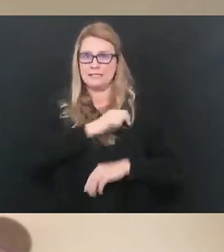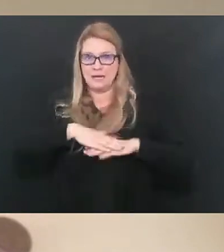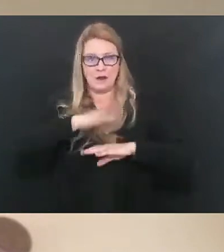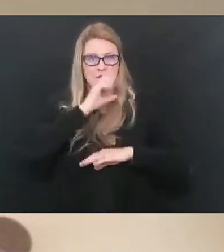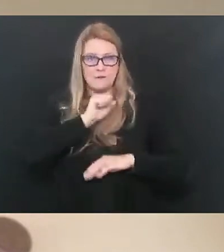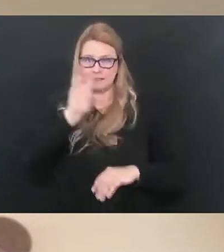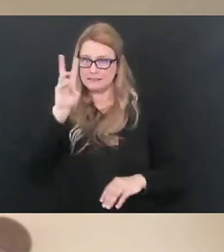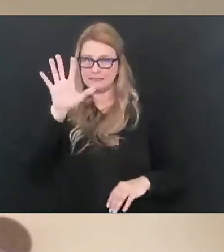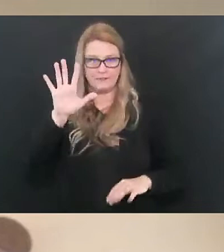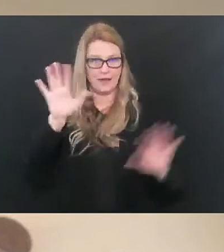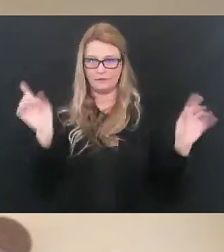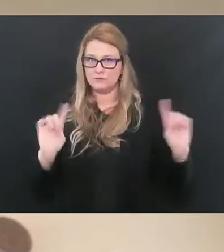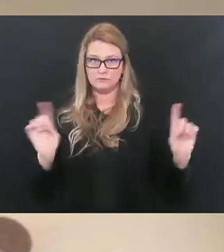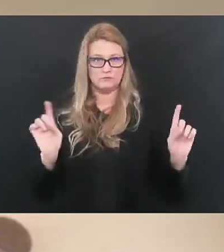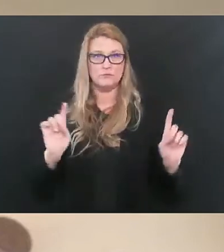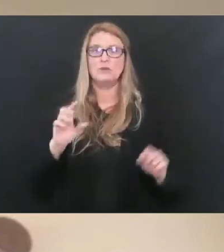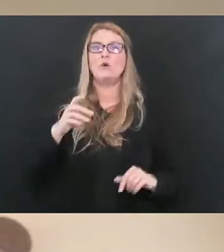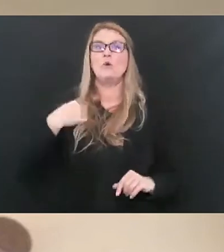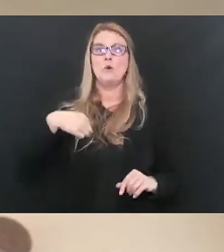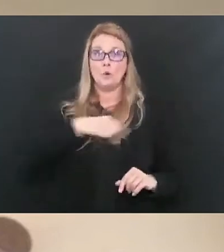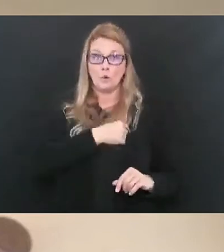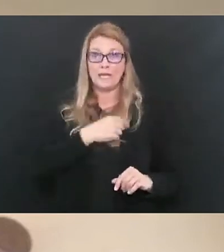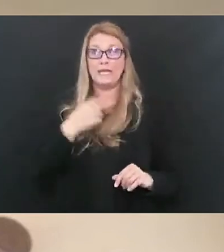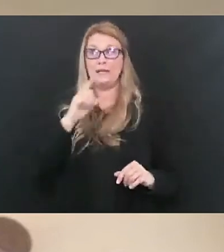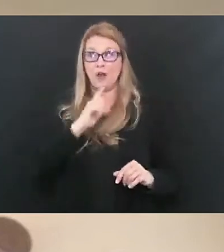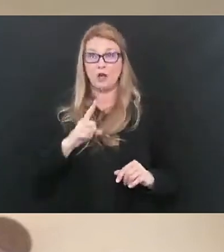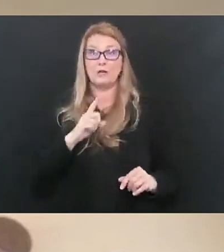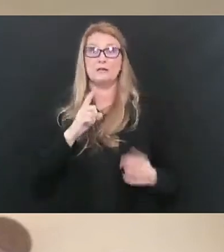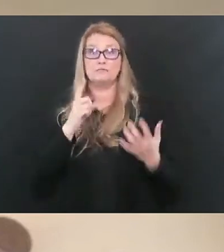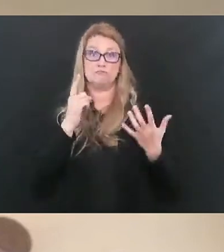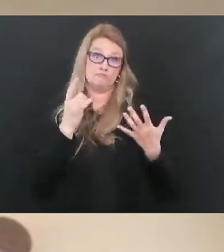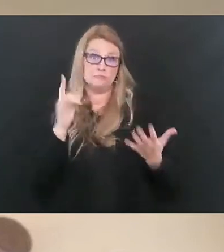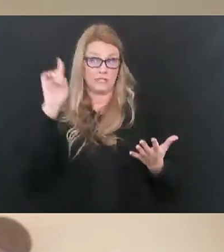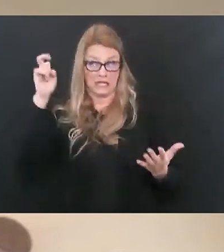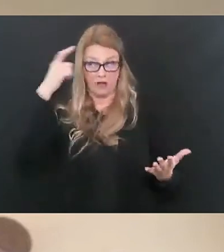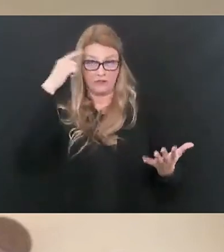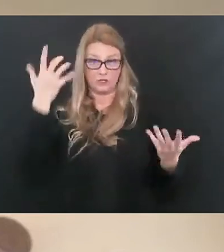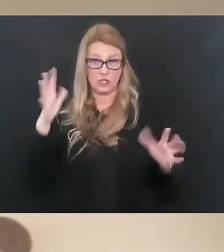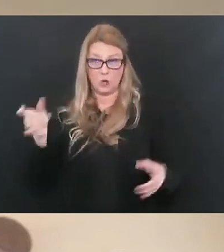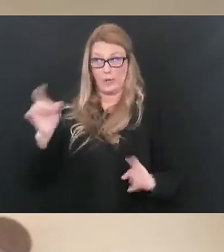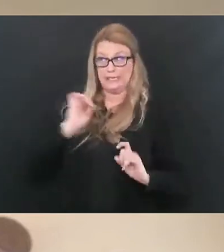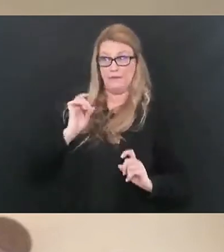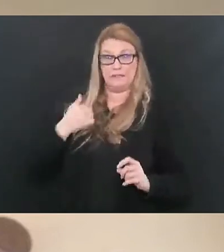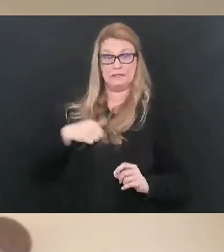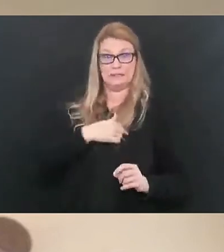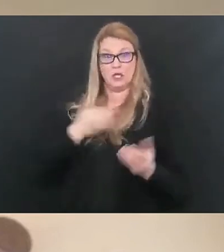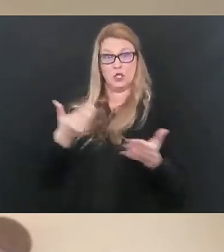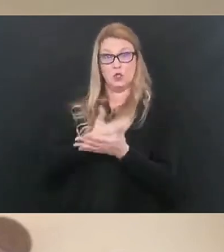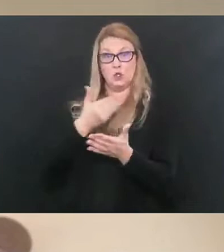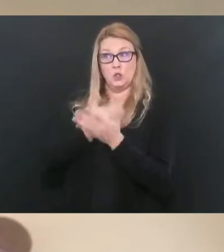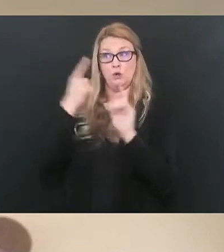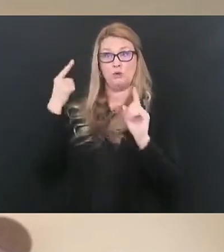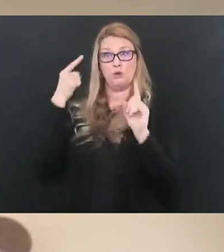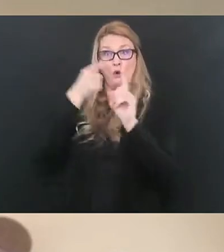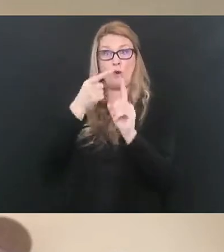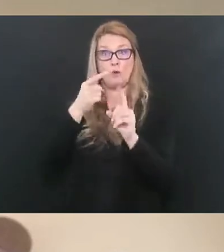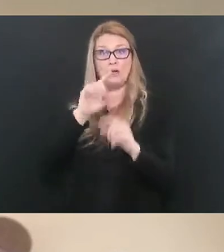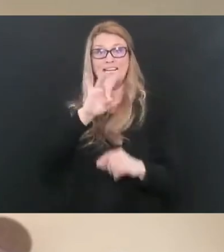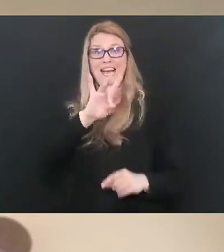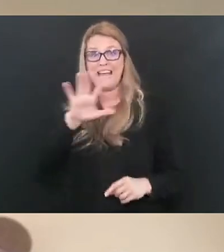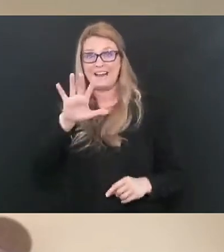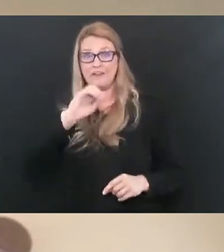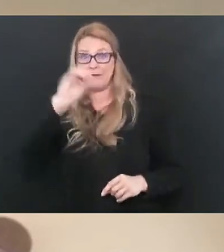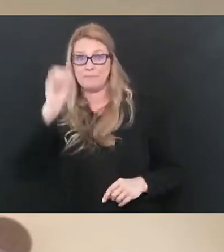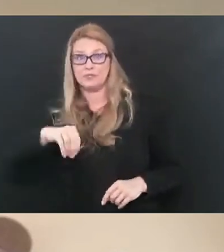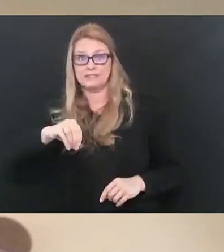above population. And actually, as the governor has tasked us to set a new goal now to get to the